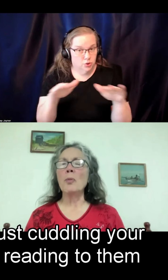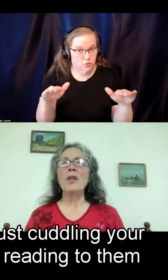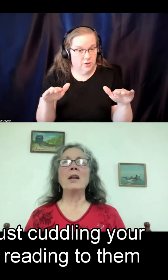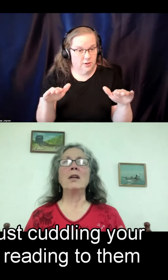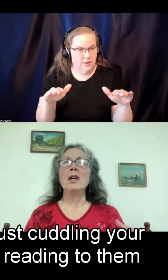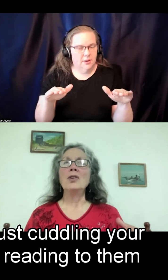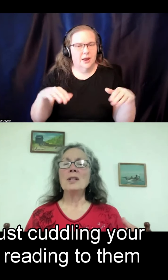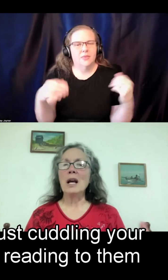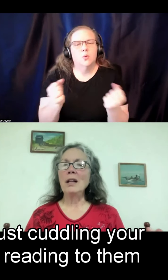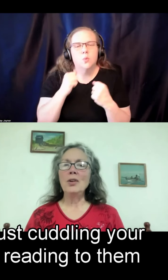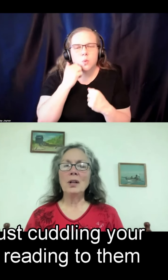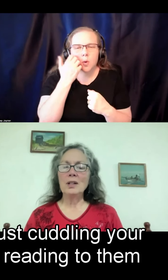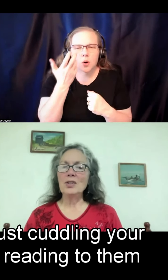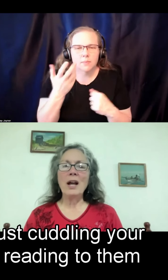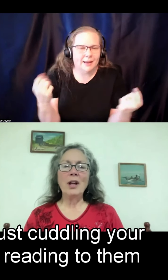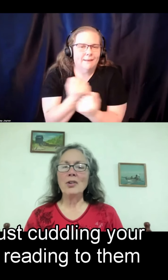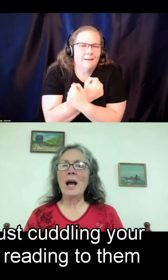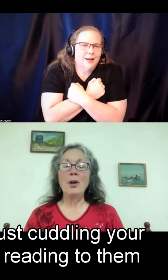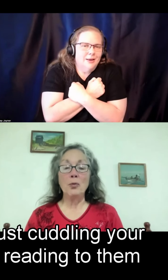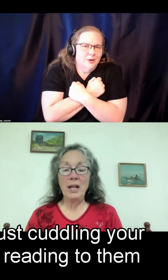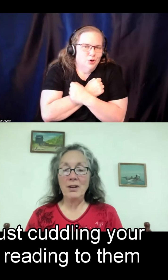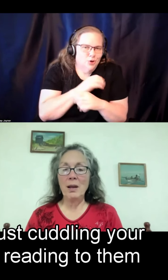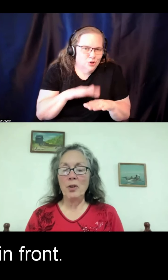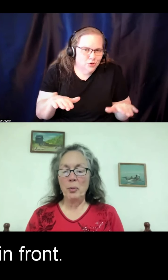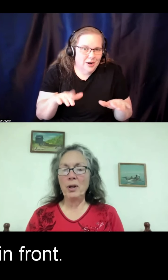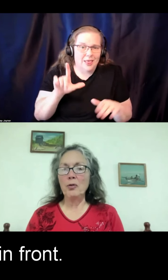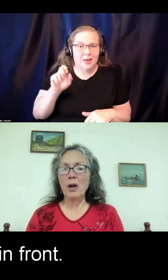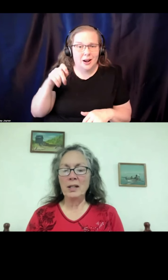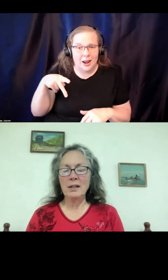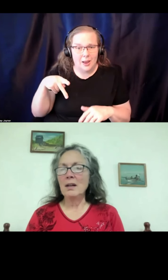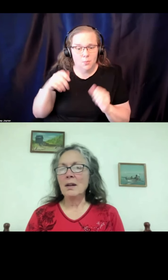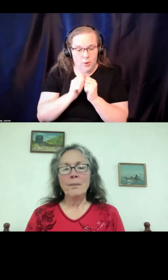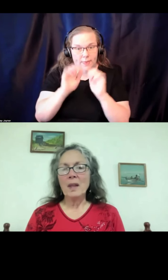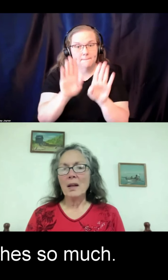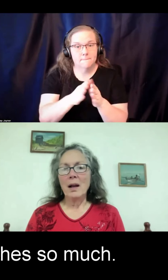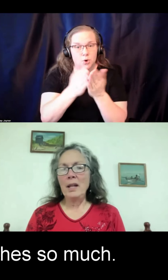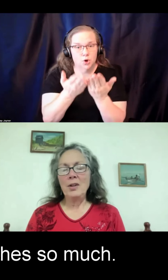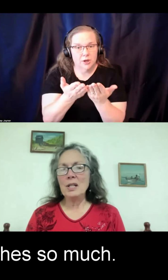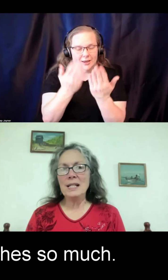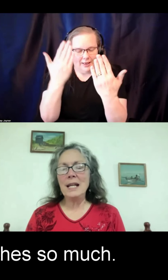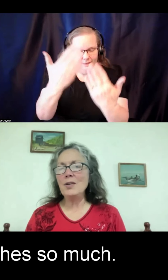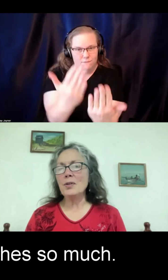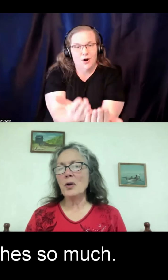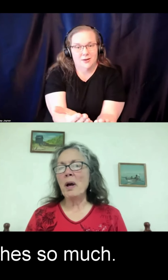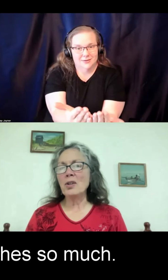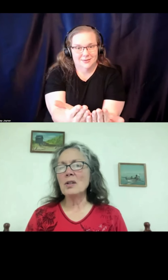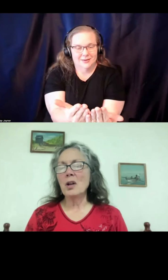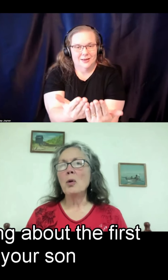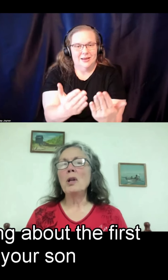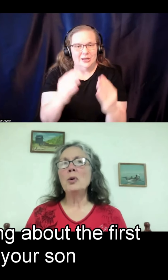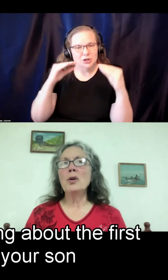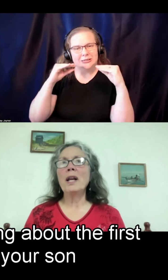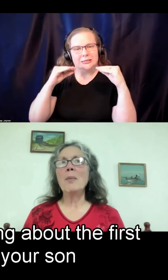the warmth and just cuddling your child on your lap and reading to them with a book in front. I mean, it just teaches so